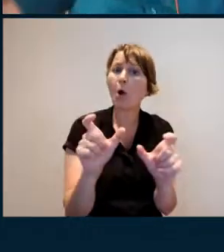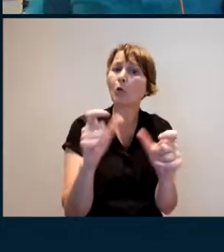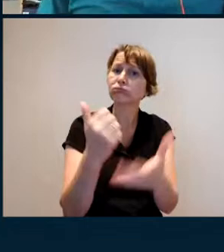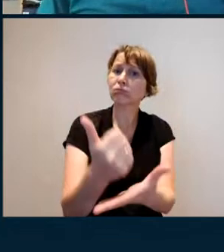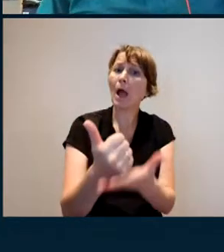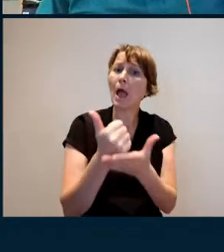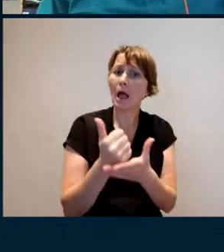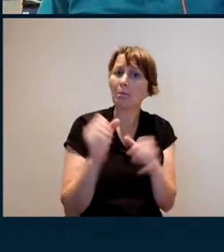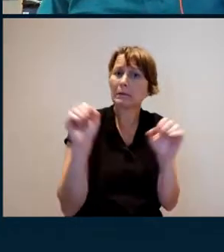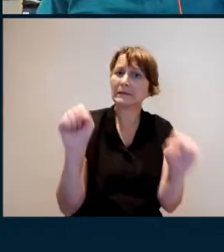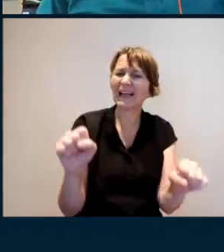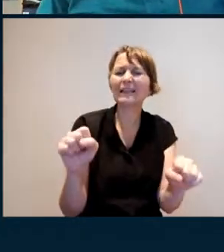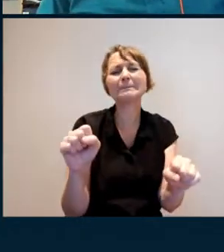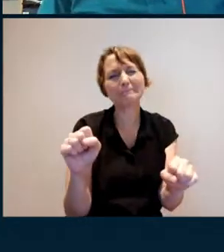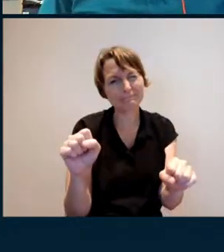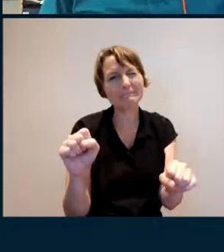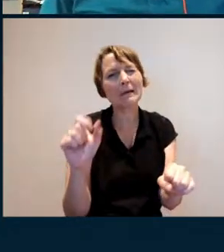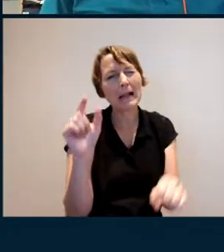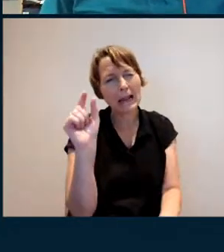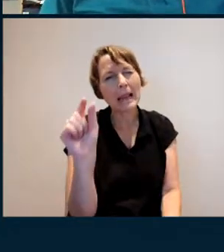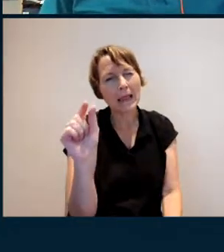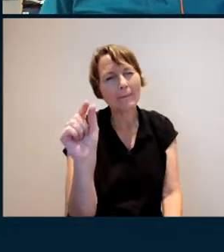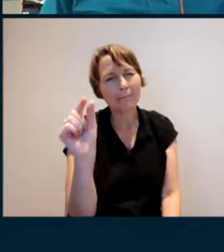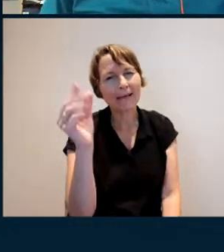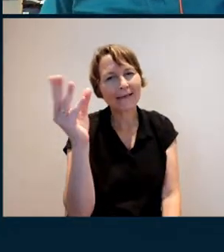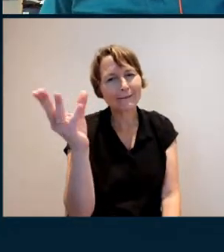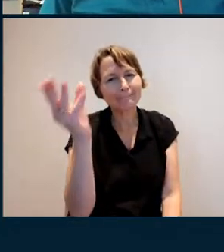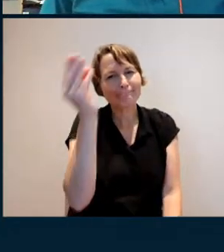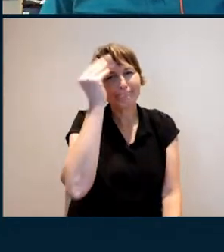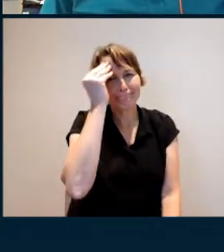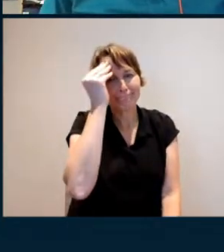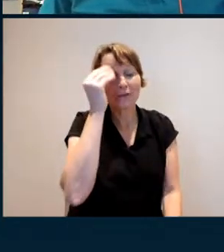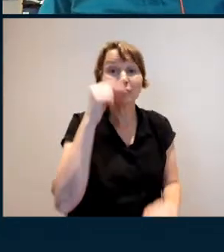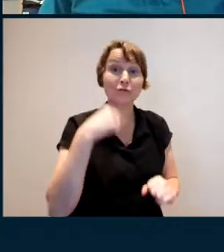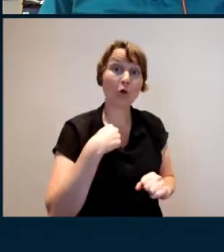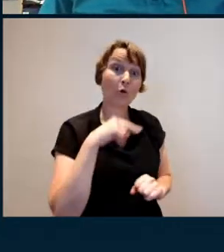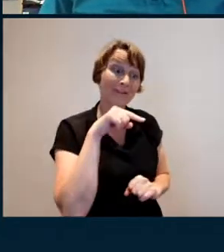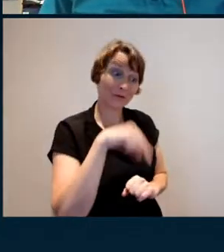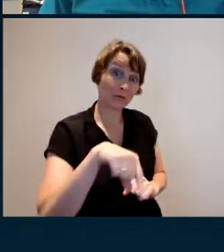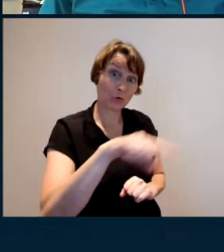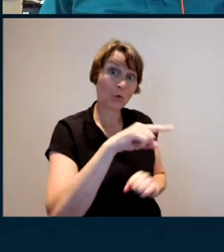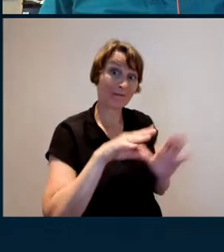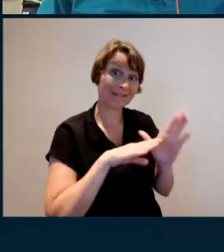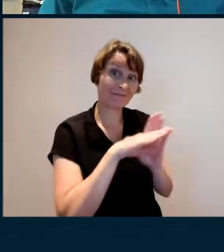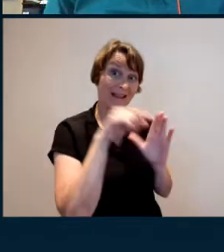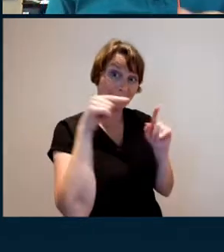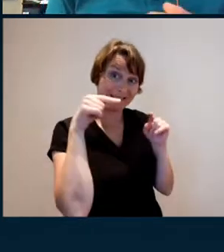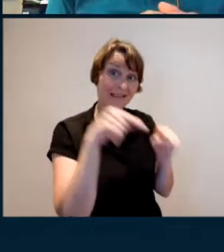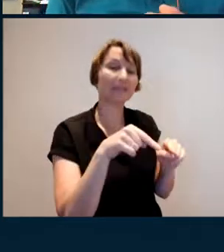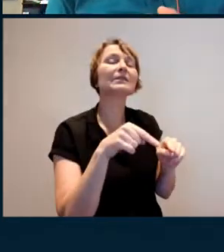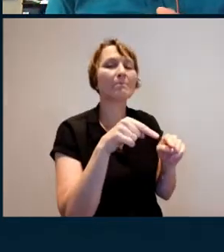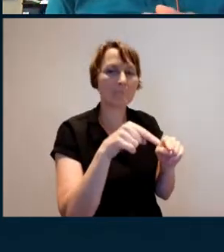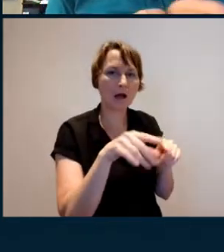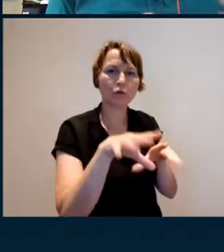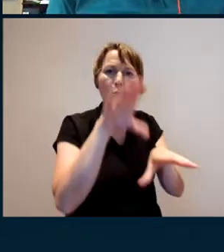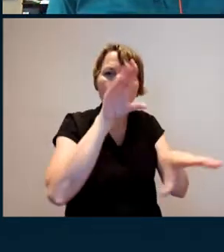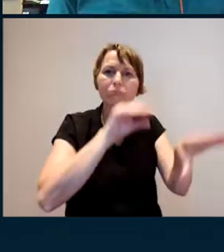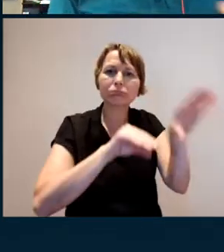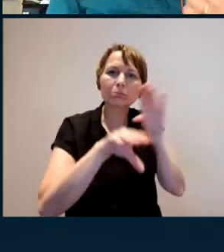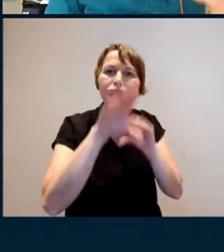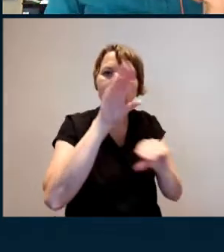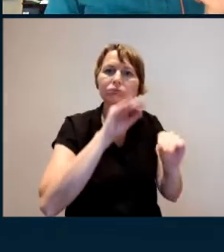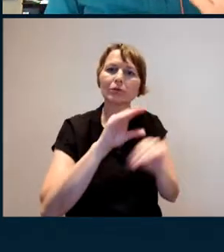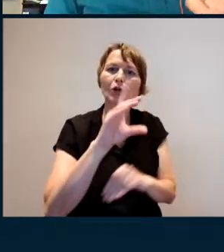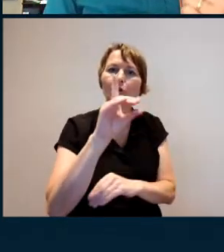of an expert on Docker Compose. So if you're a .NET developer, you need to learn how to do that. You need to learn how to set it